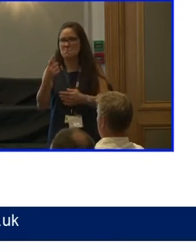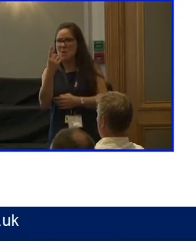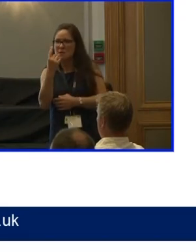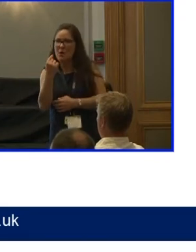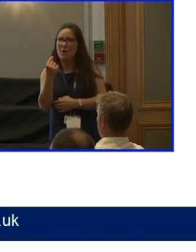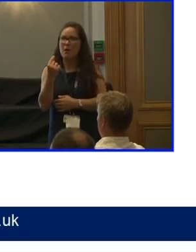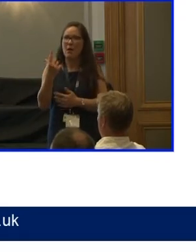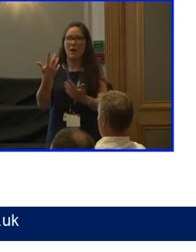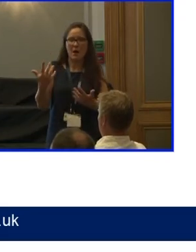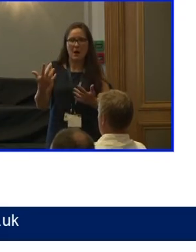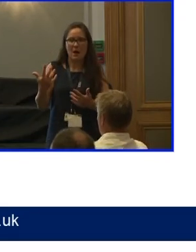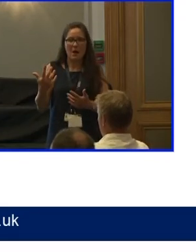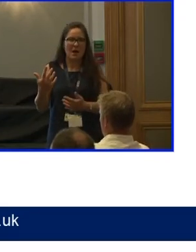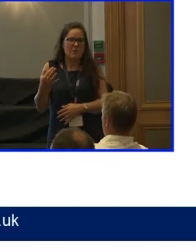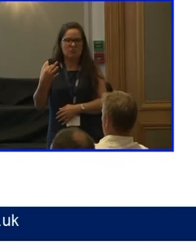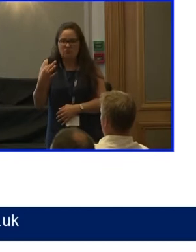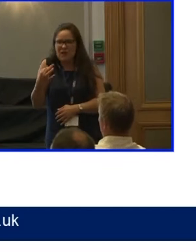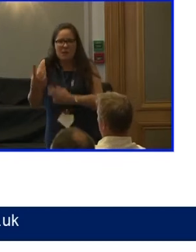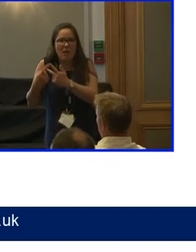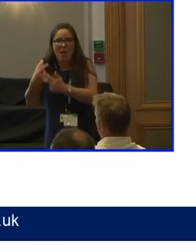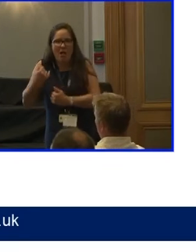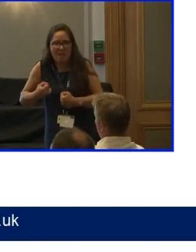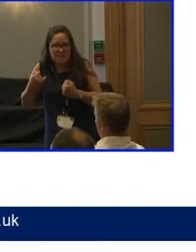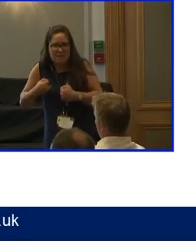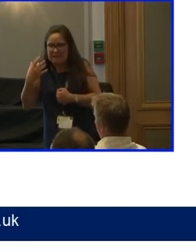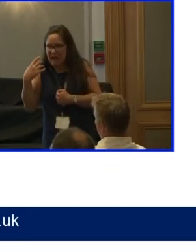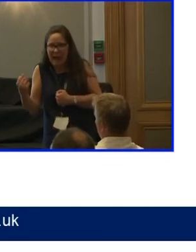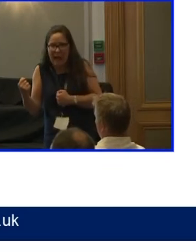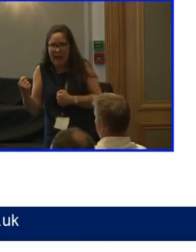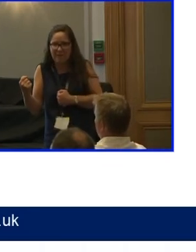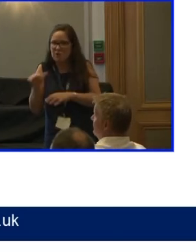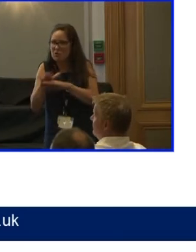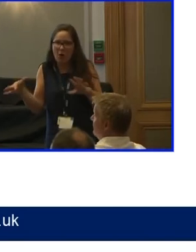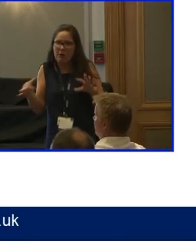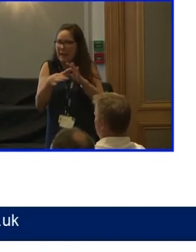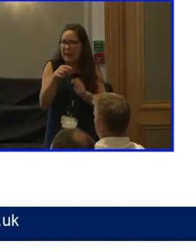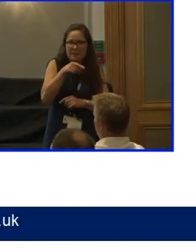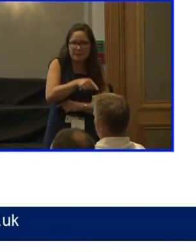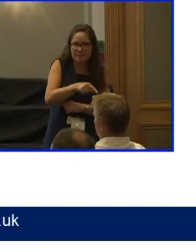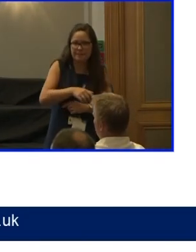associated ocular diseases in addition to the disease that's being investigated.